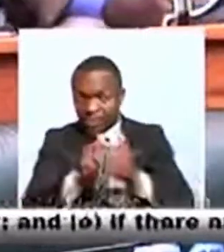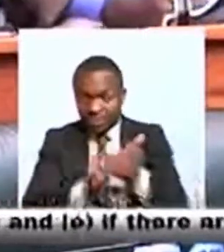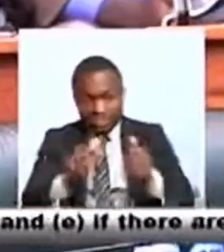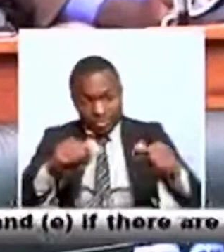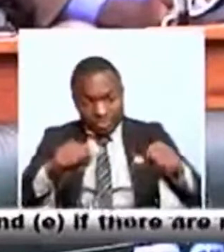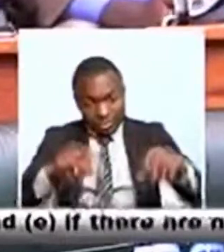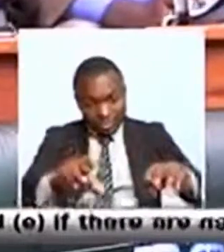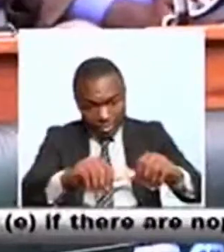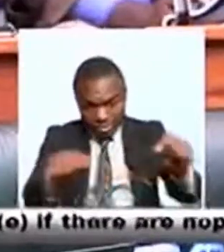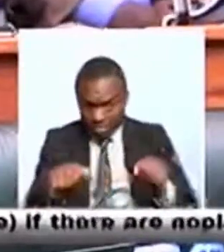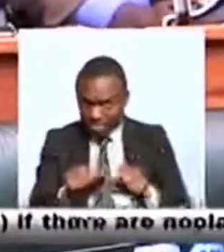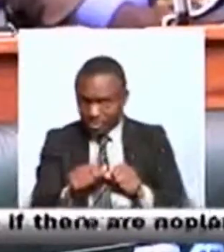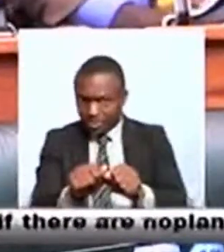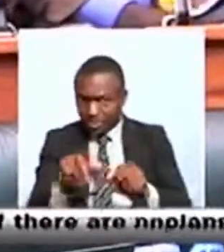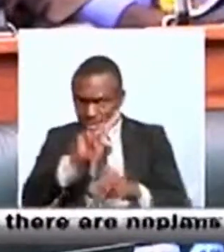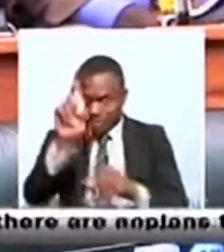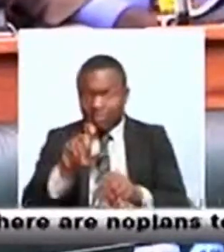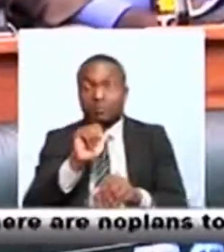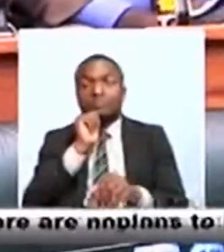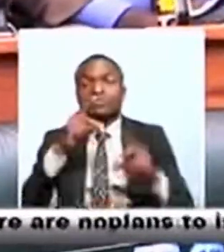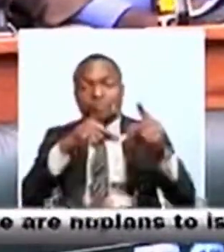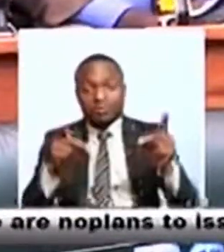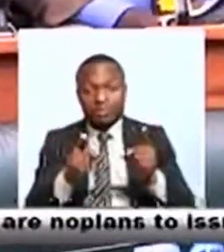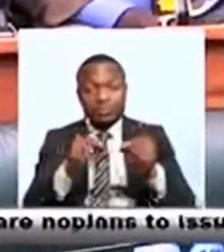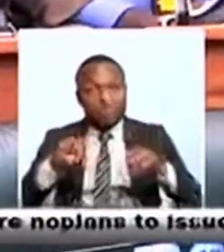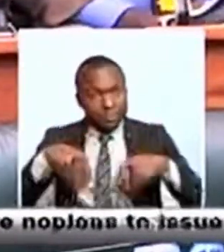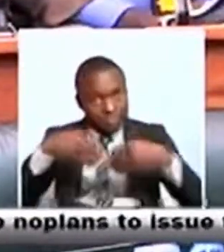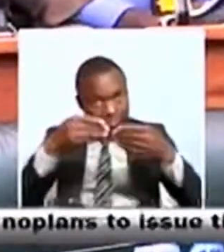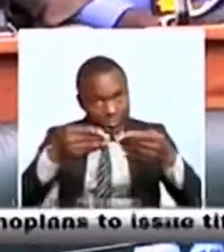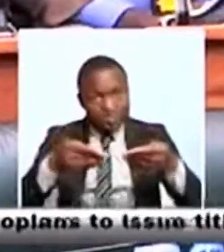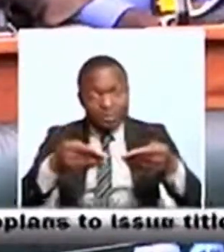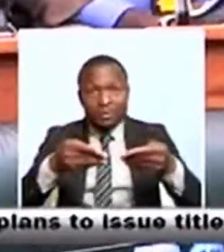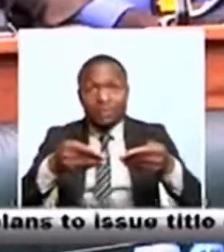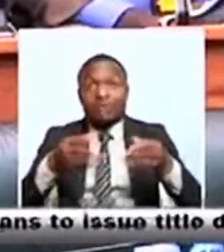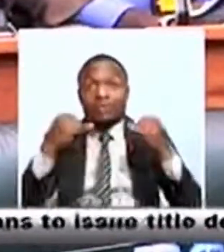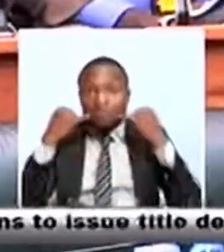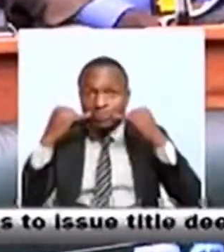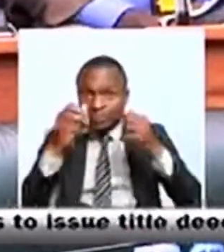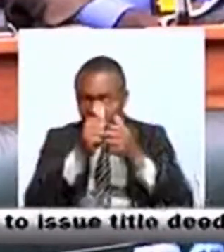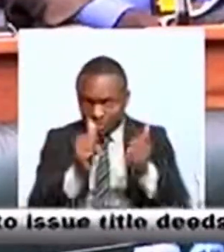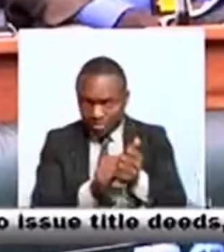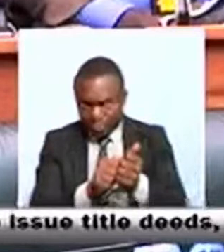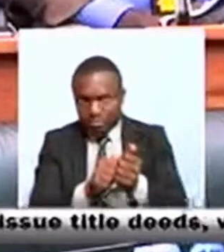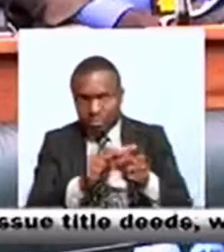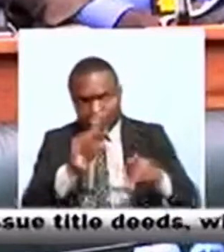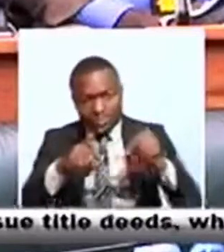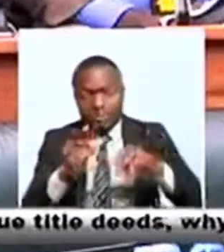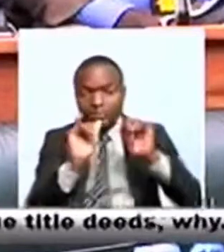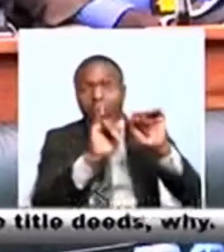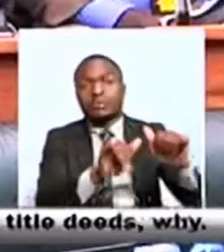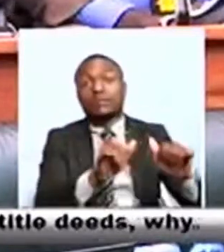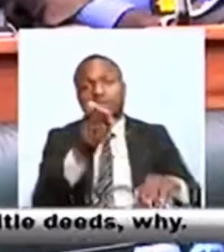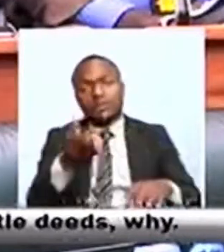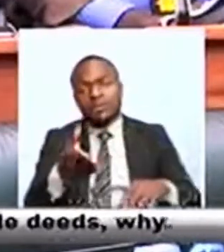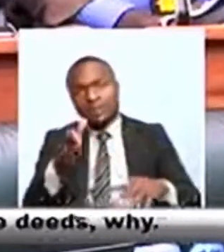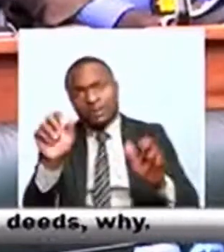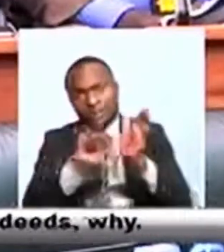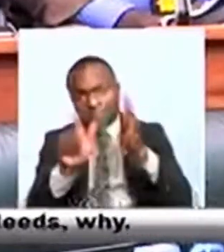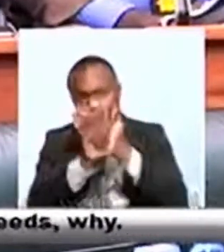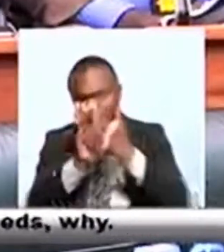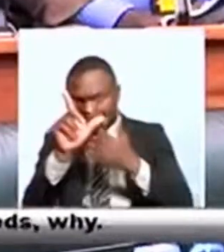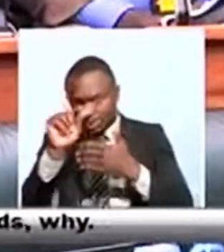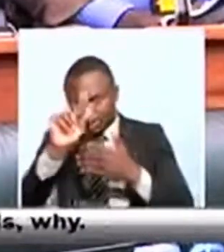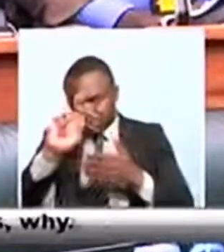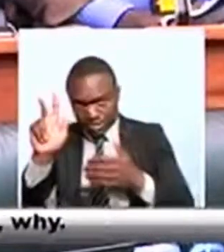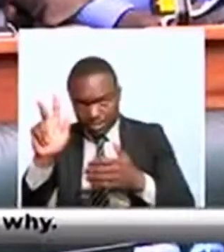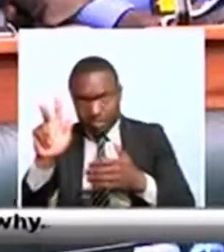therefore not in a position to state how many settlers were there by April 2023. Consultations with the